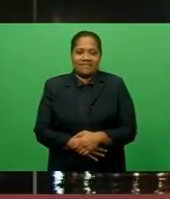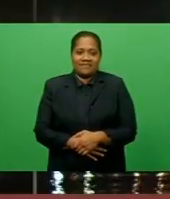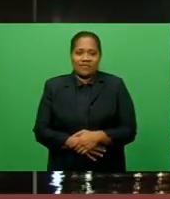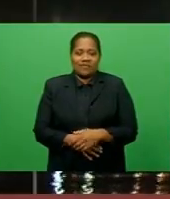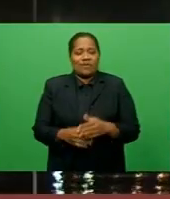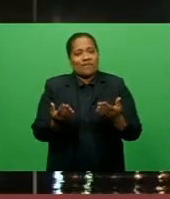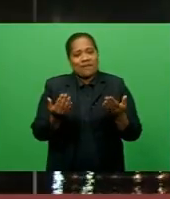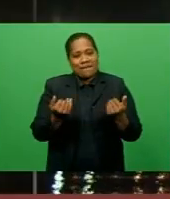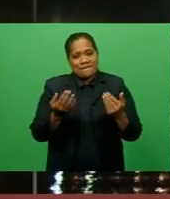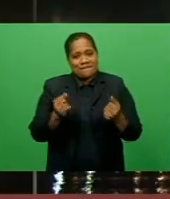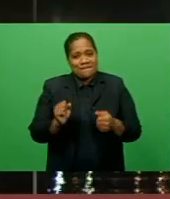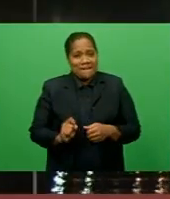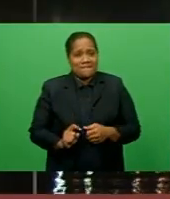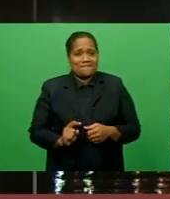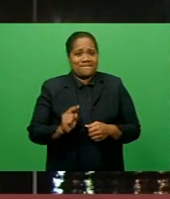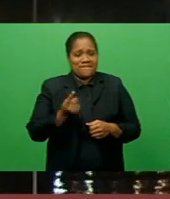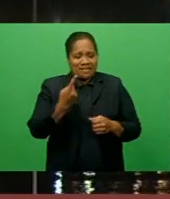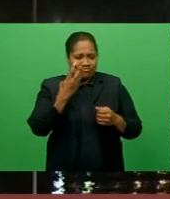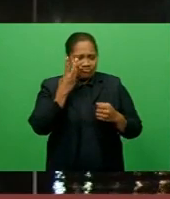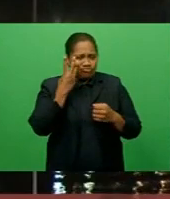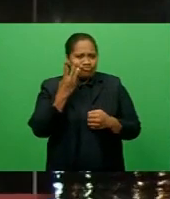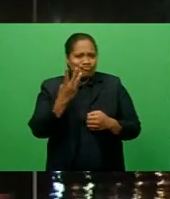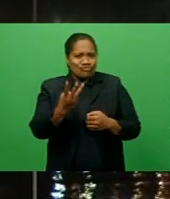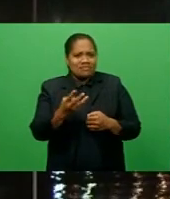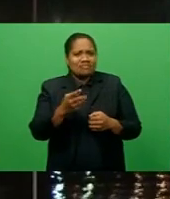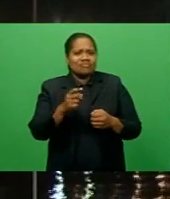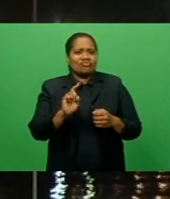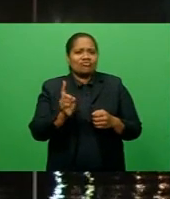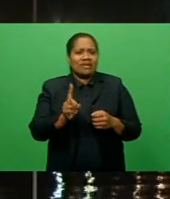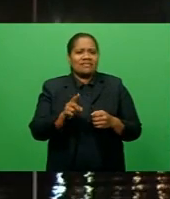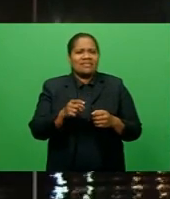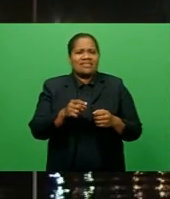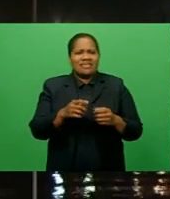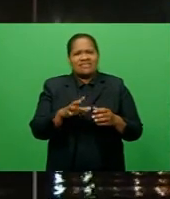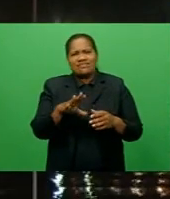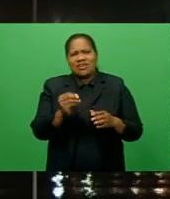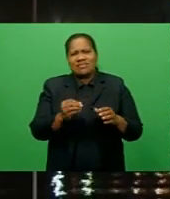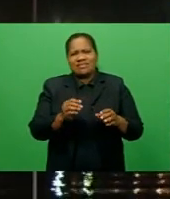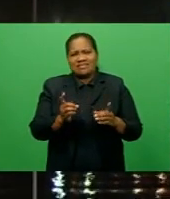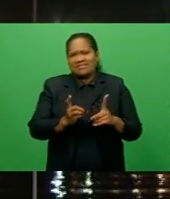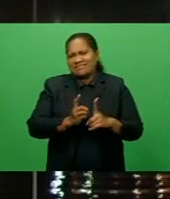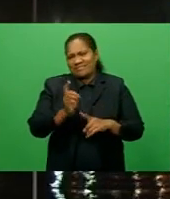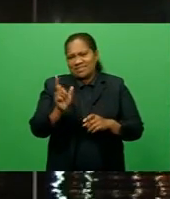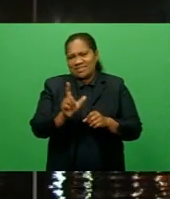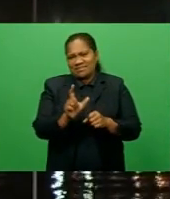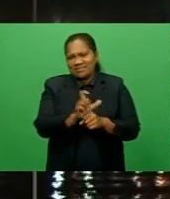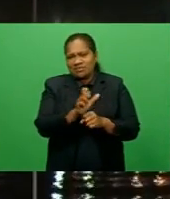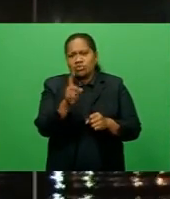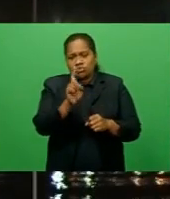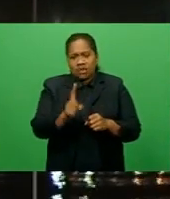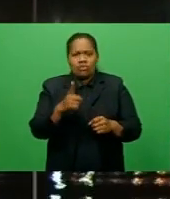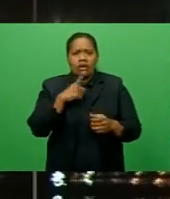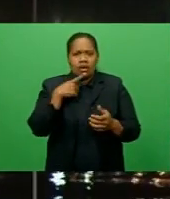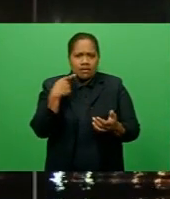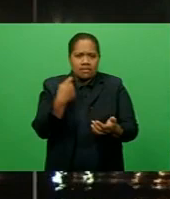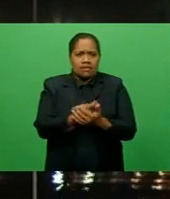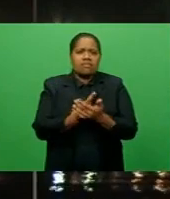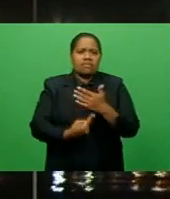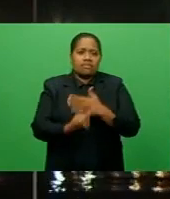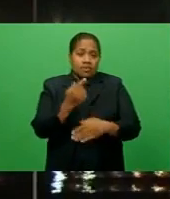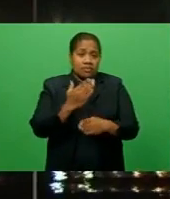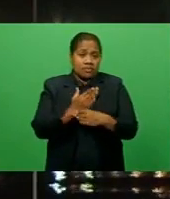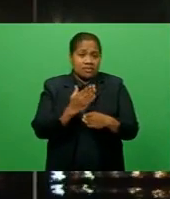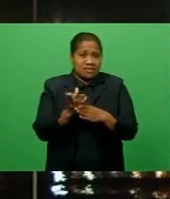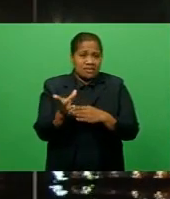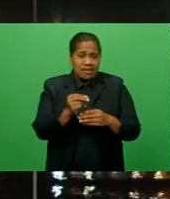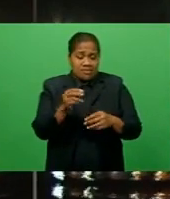Welcome back. The first state witness in the case against Free Soul Real Estate Development Limited today testified work done by the